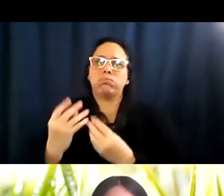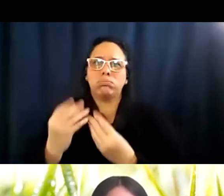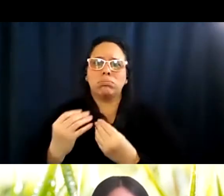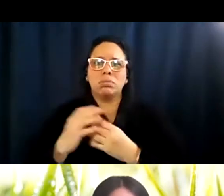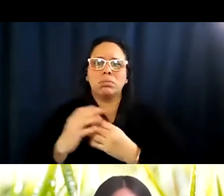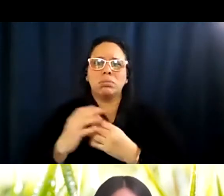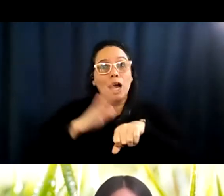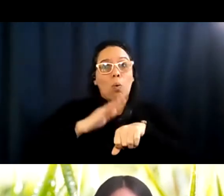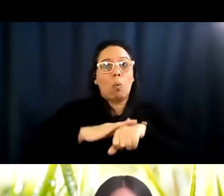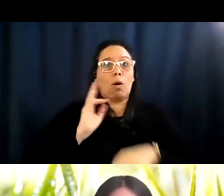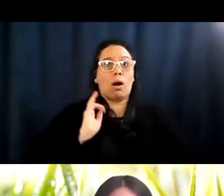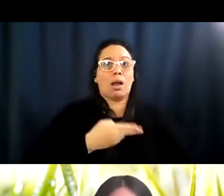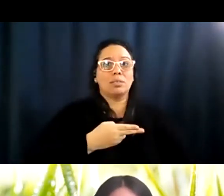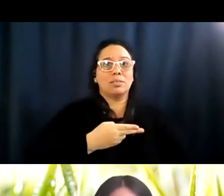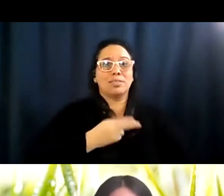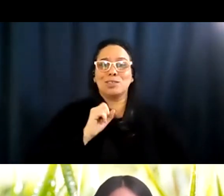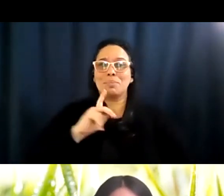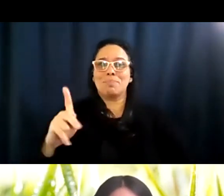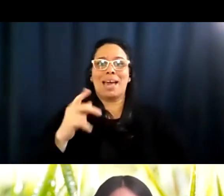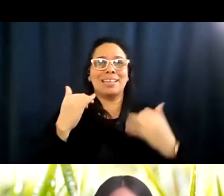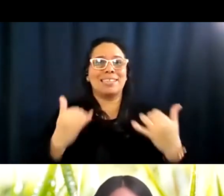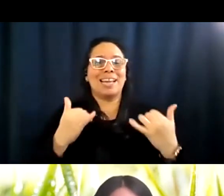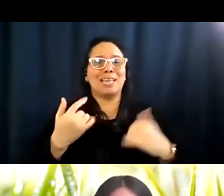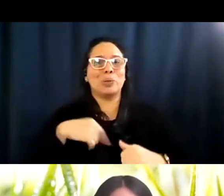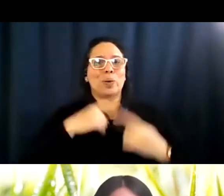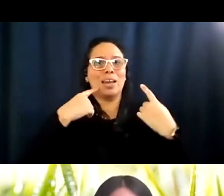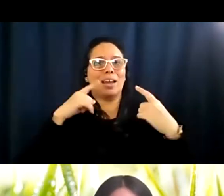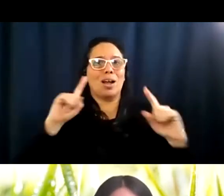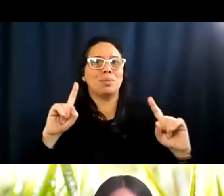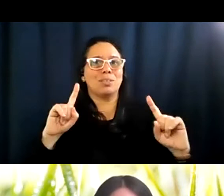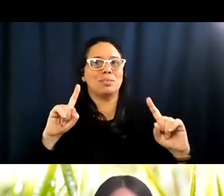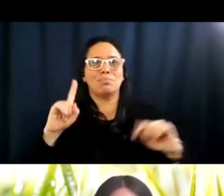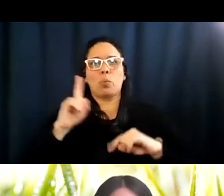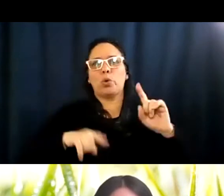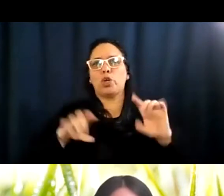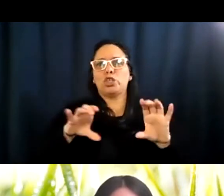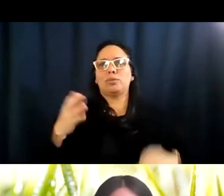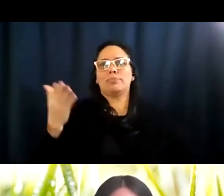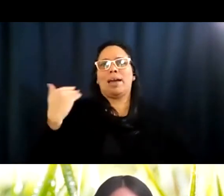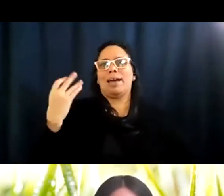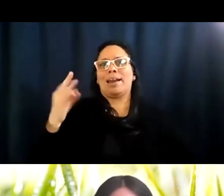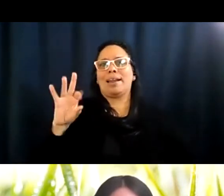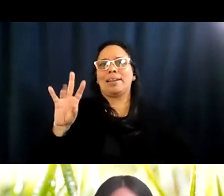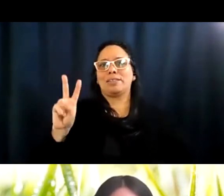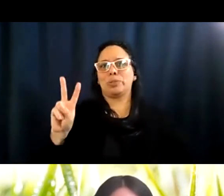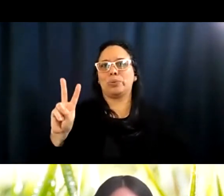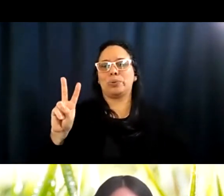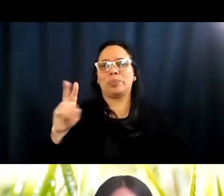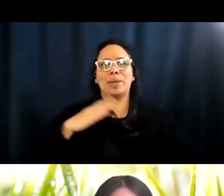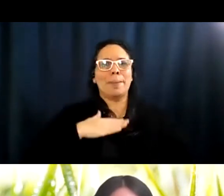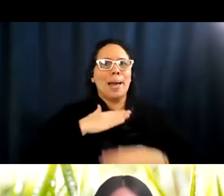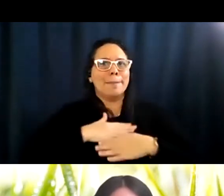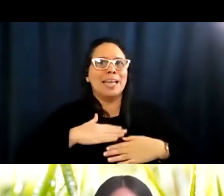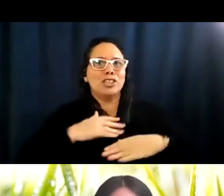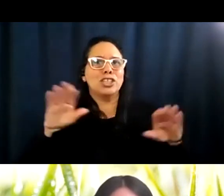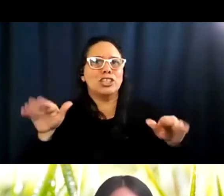us. She is returning here today so that we might accomplish what we failed to do in 1972. It is my pleasure to